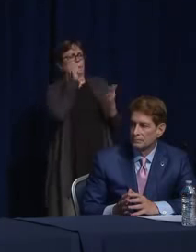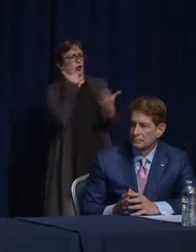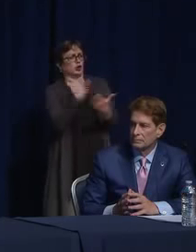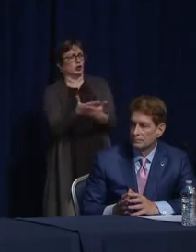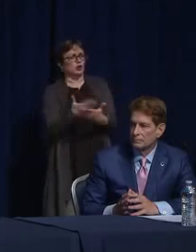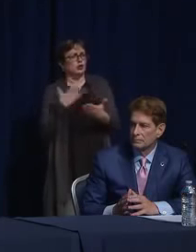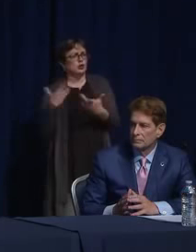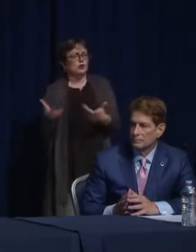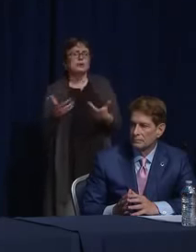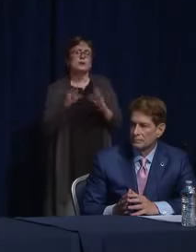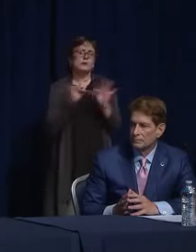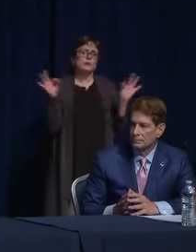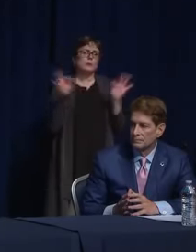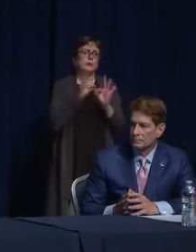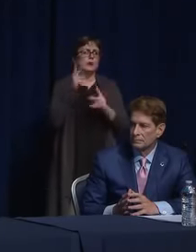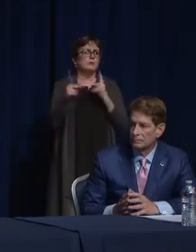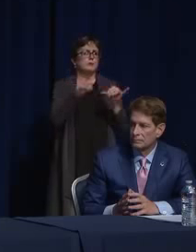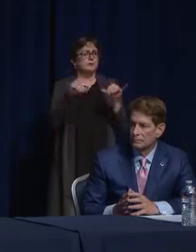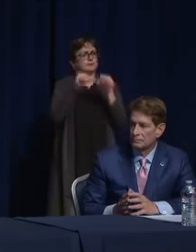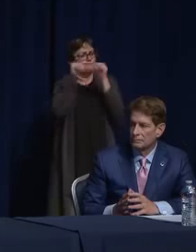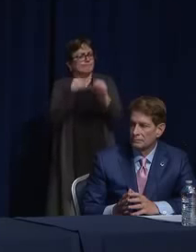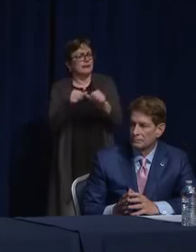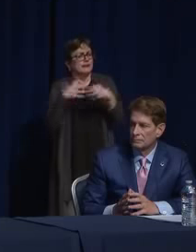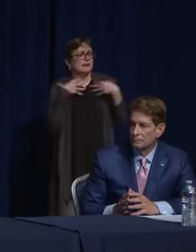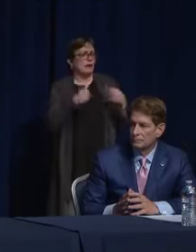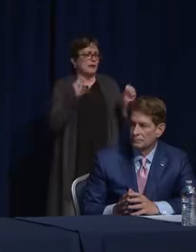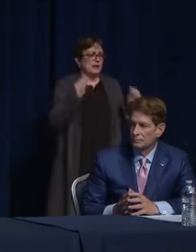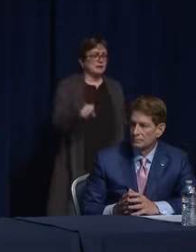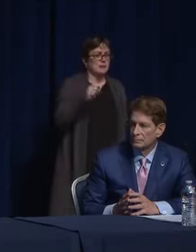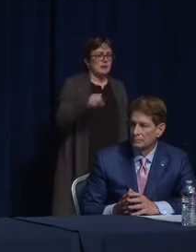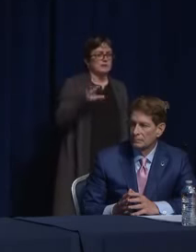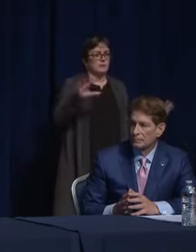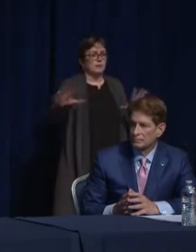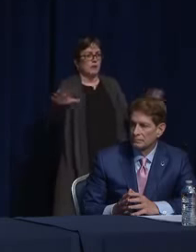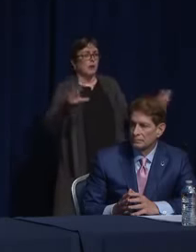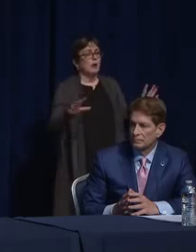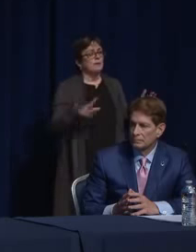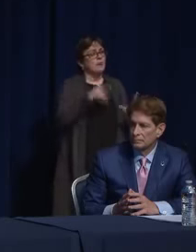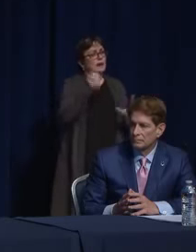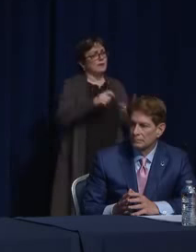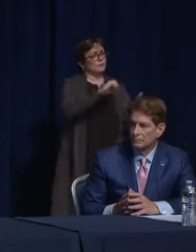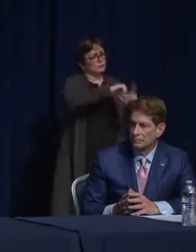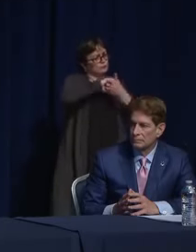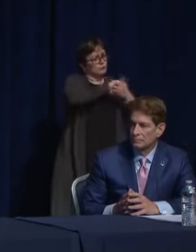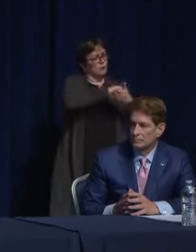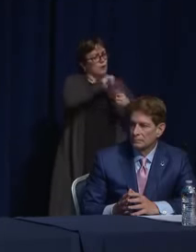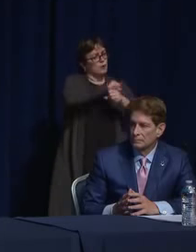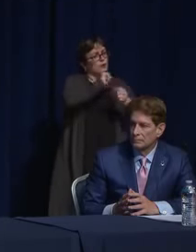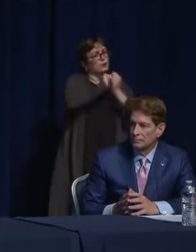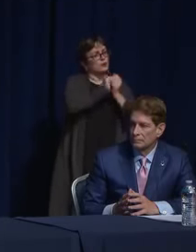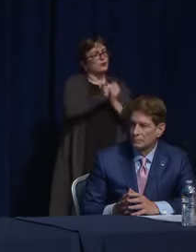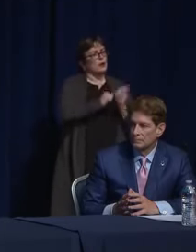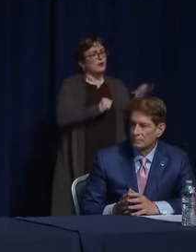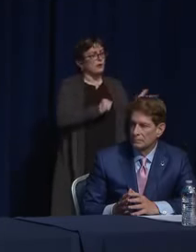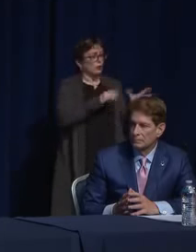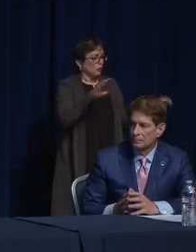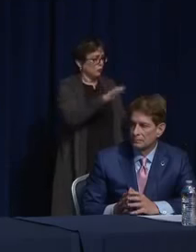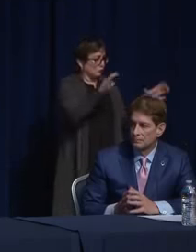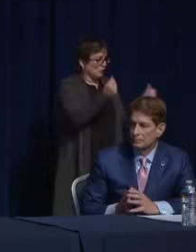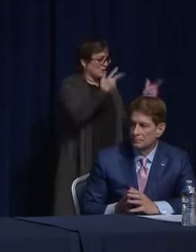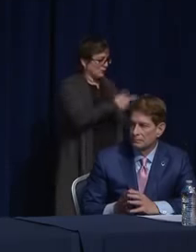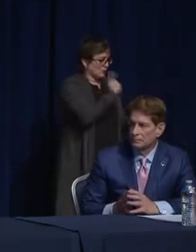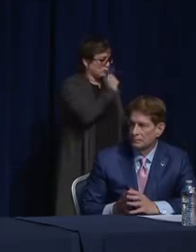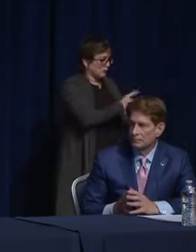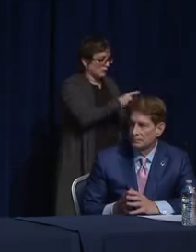more people healthy. But again, this is an and both effort. We are doing everything over here, but we're not meeting with the Army Corps of